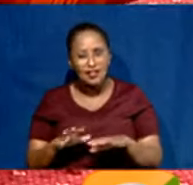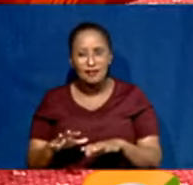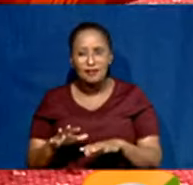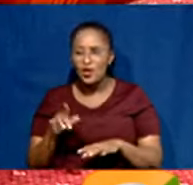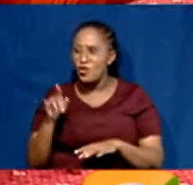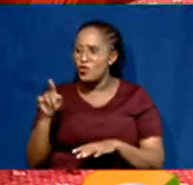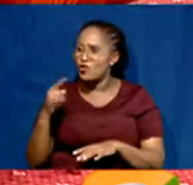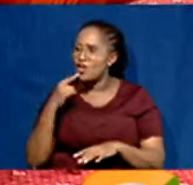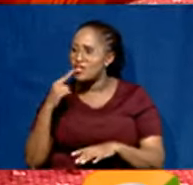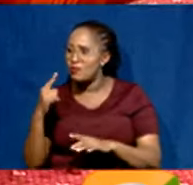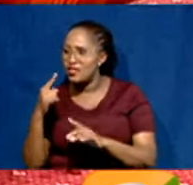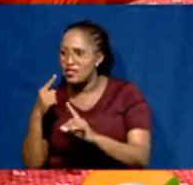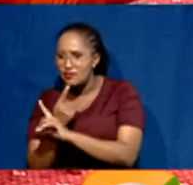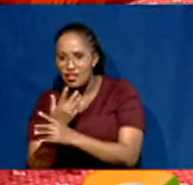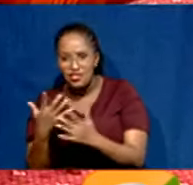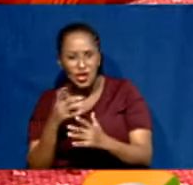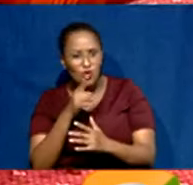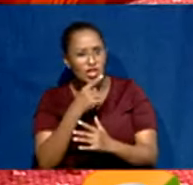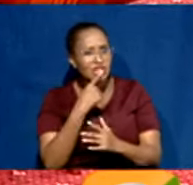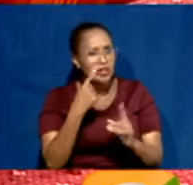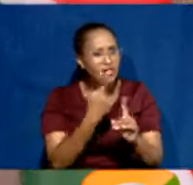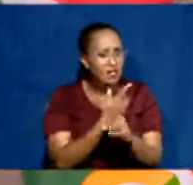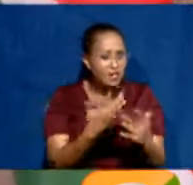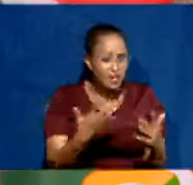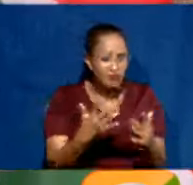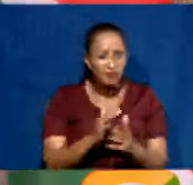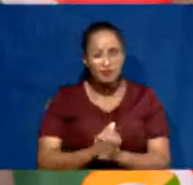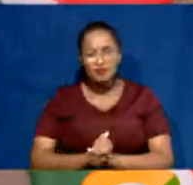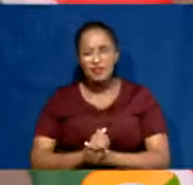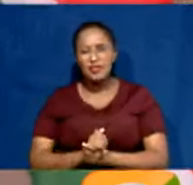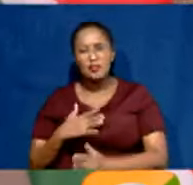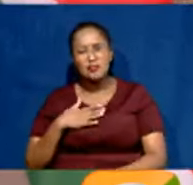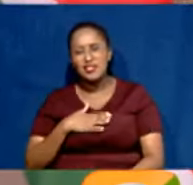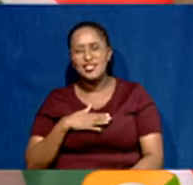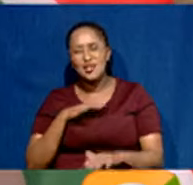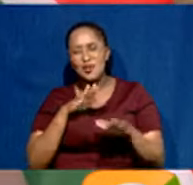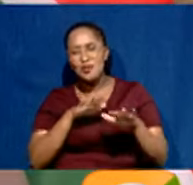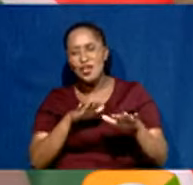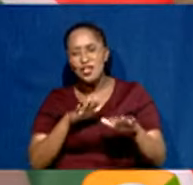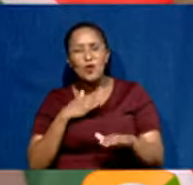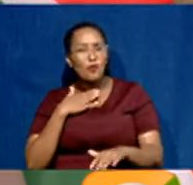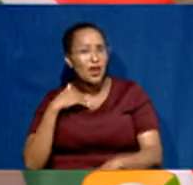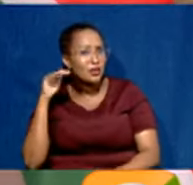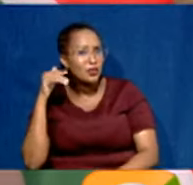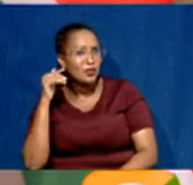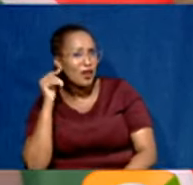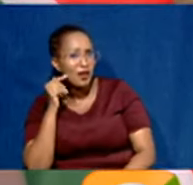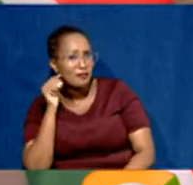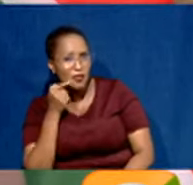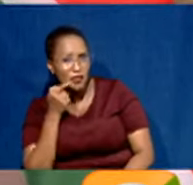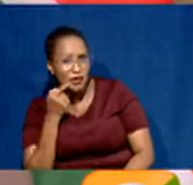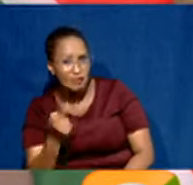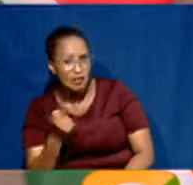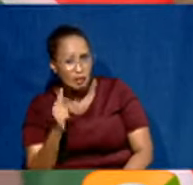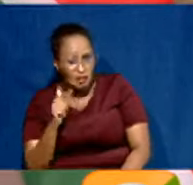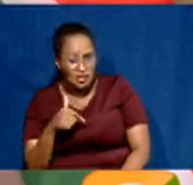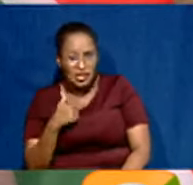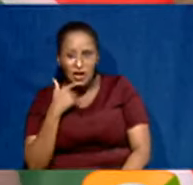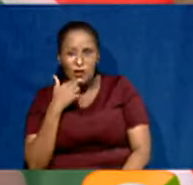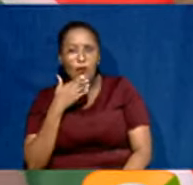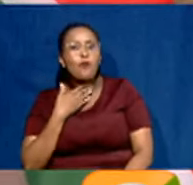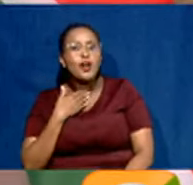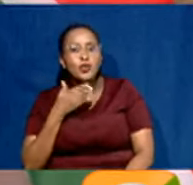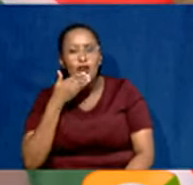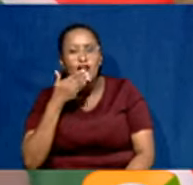huyu anasema hivi, huyu anasema hivi. Tuliza boli. Tumelituliza. Nani nimesema hivi? Kweli. Sikizeni. Nimesema hivi, nataka kuwajibu nyinyi